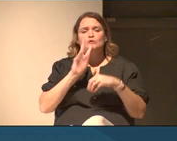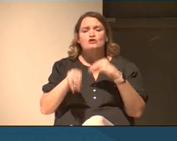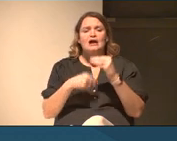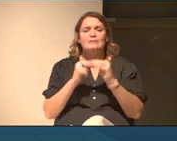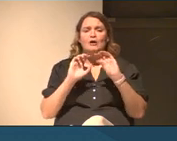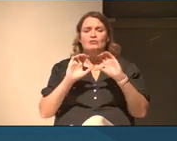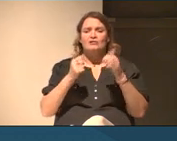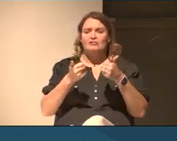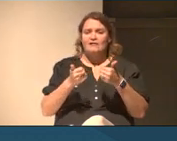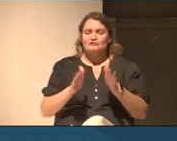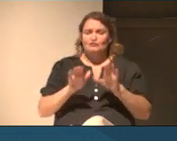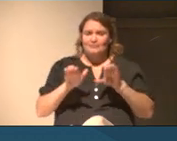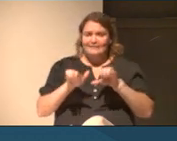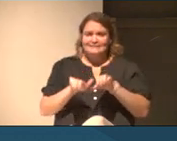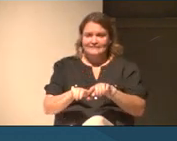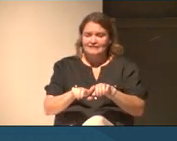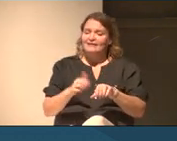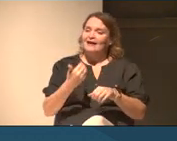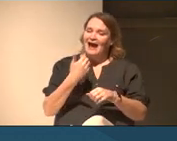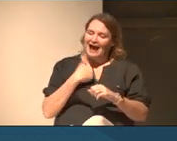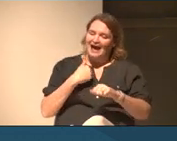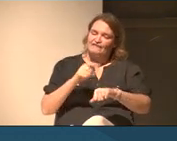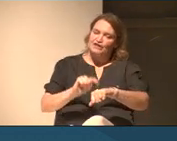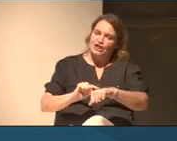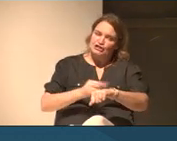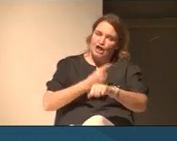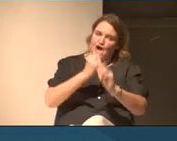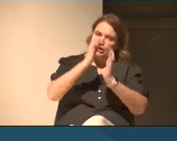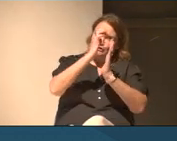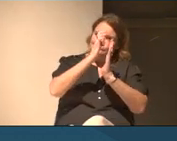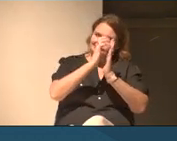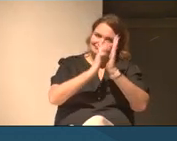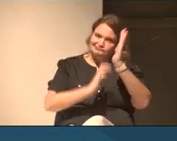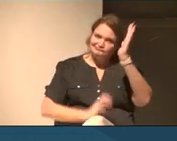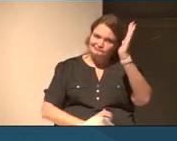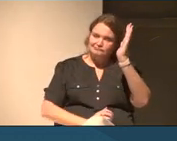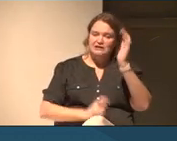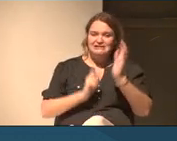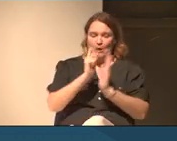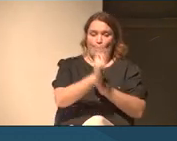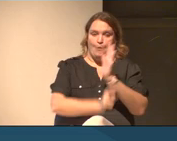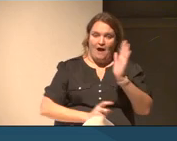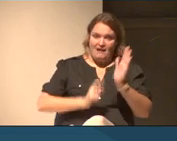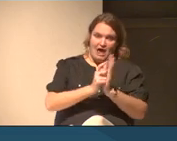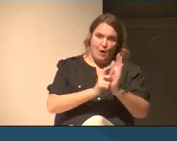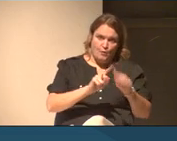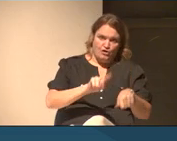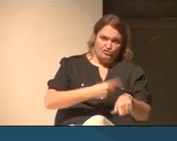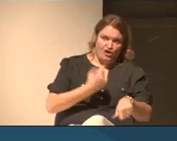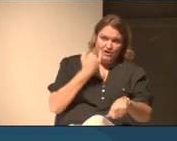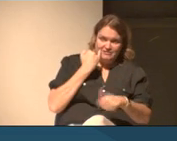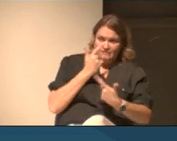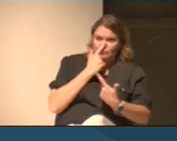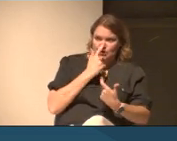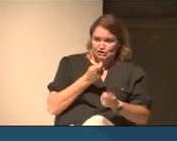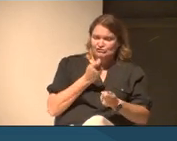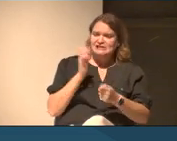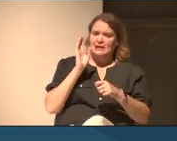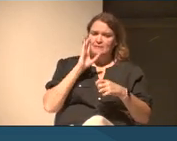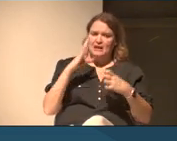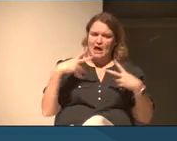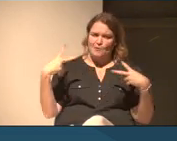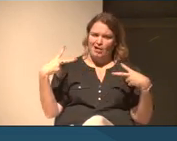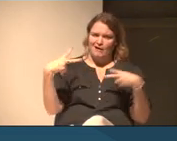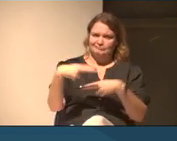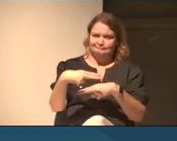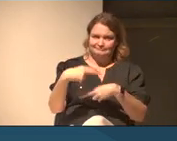activity. I have a much longer walkthrough that's like an hour long if you're interested, but I'll give a kind of a Cliff's Notes